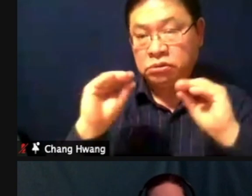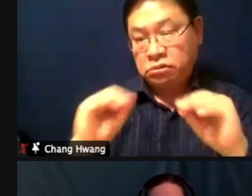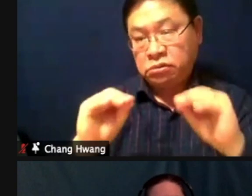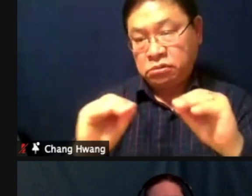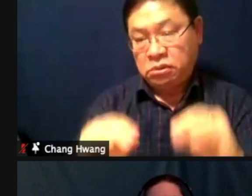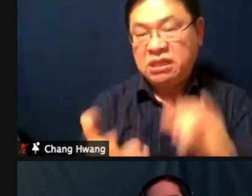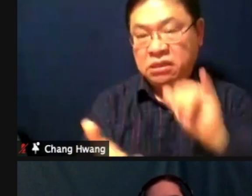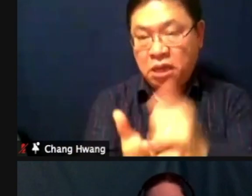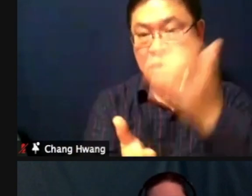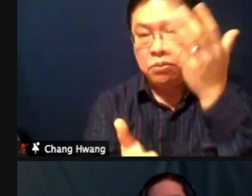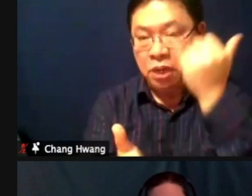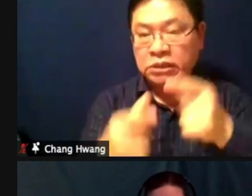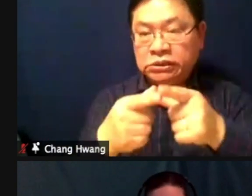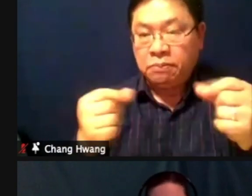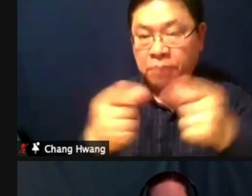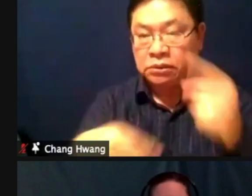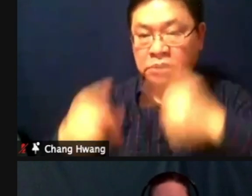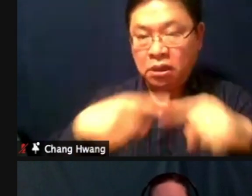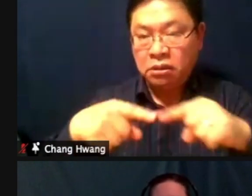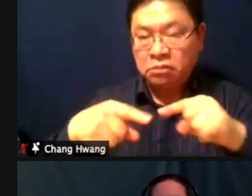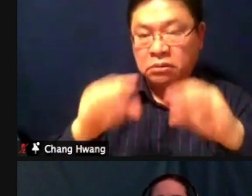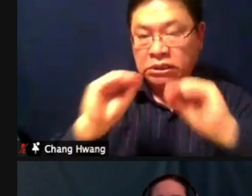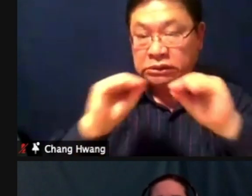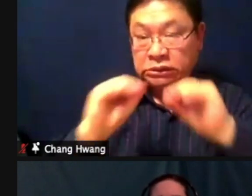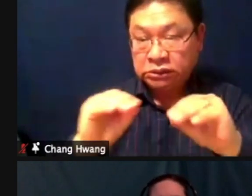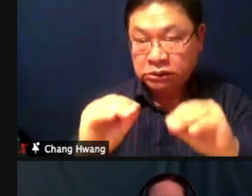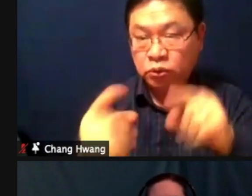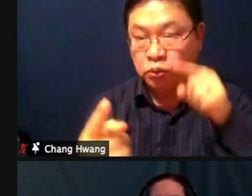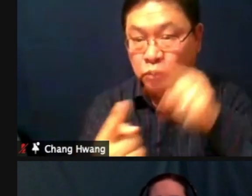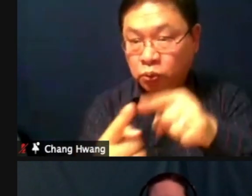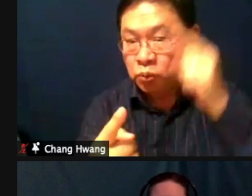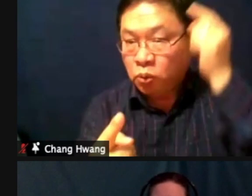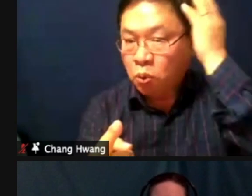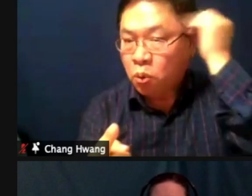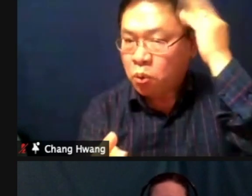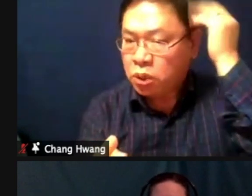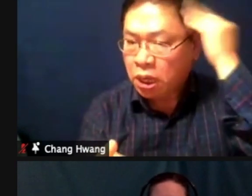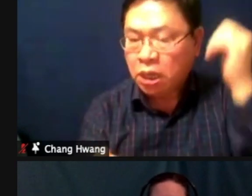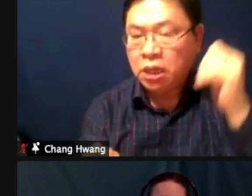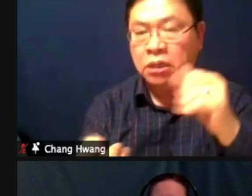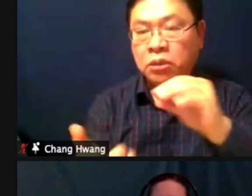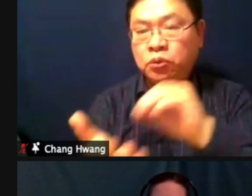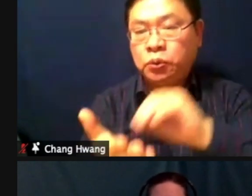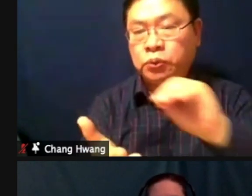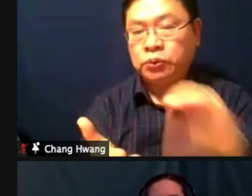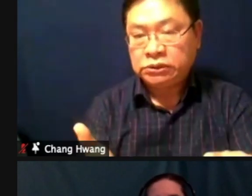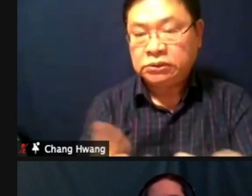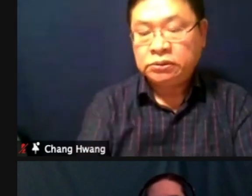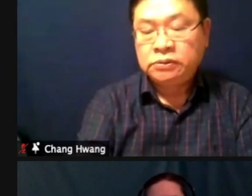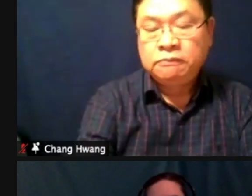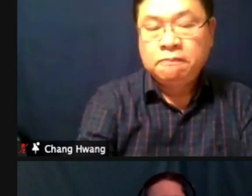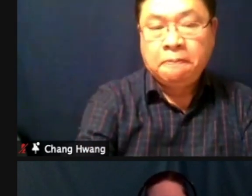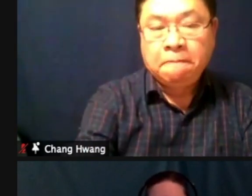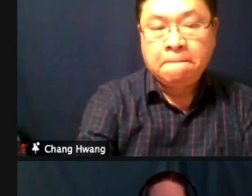However, I believe the reason they were using Japanese Sign Language was to bring